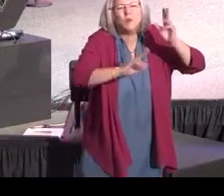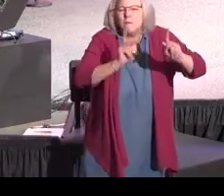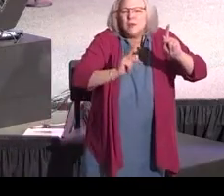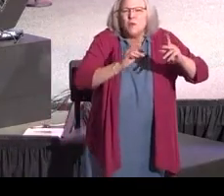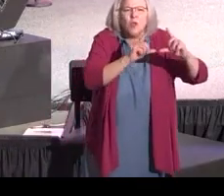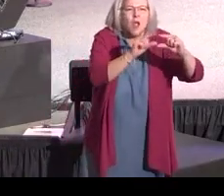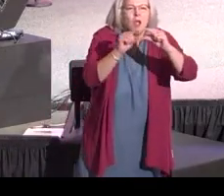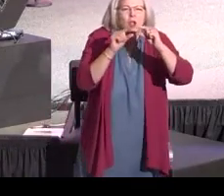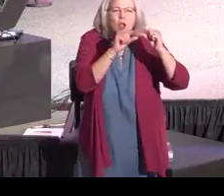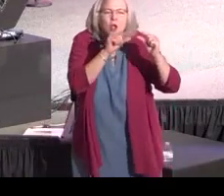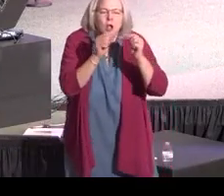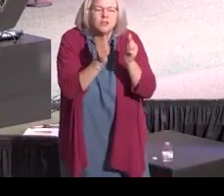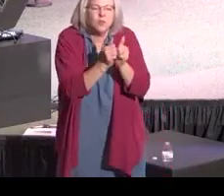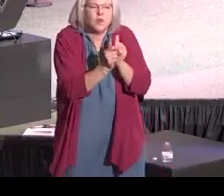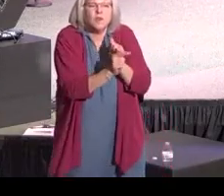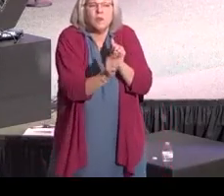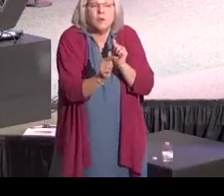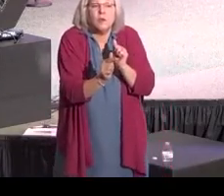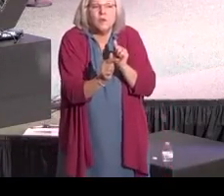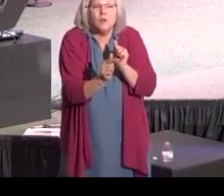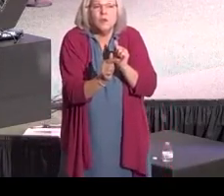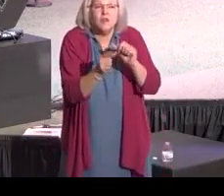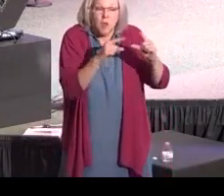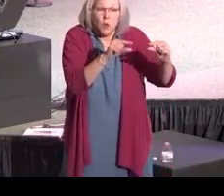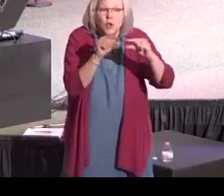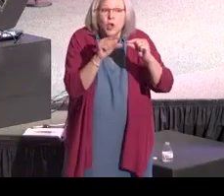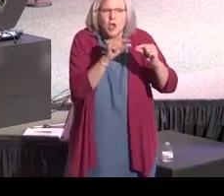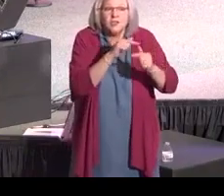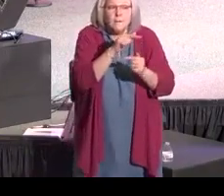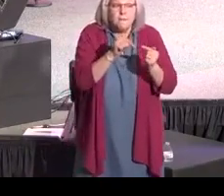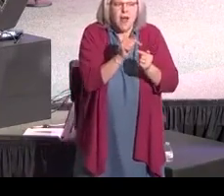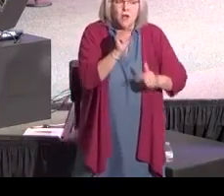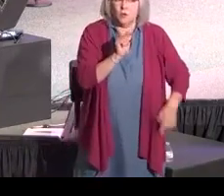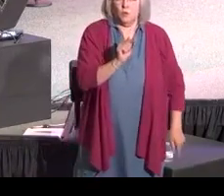you? They will gossip about you.